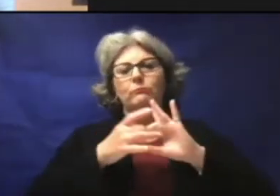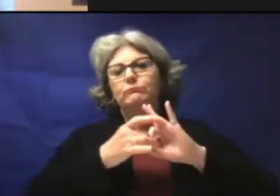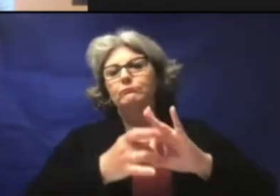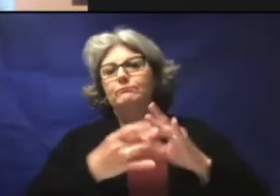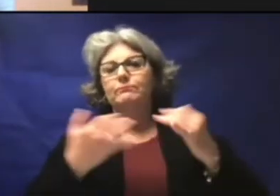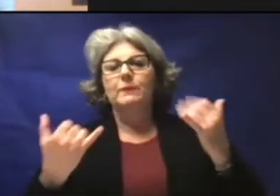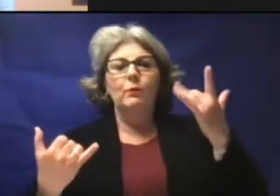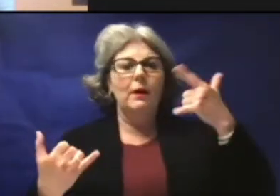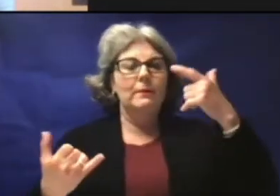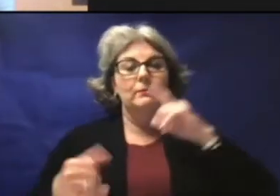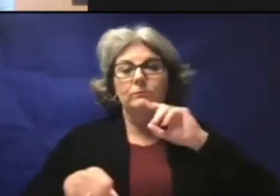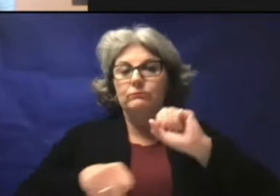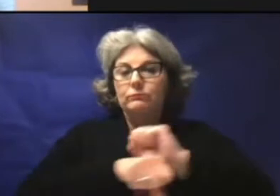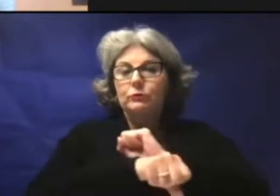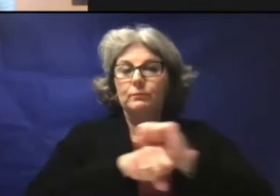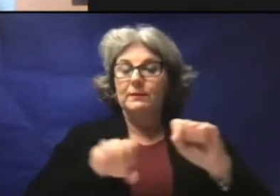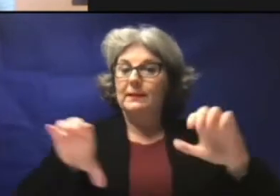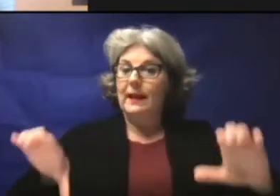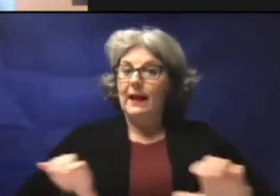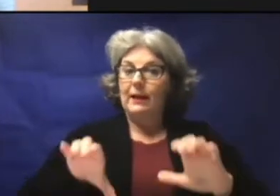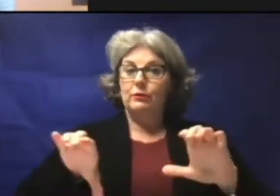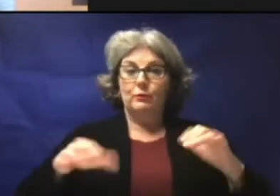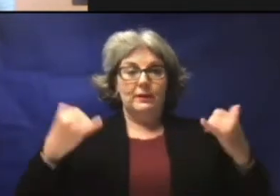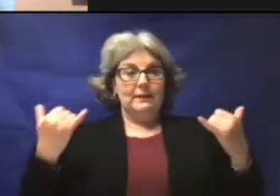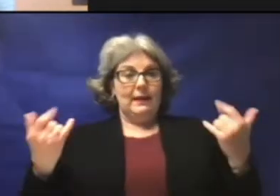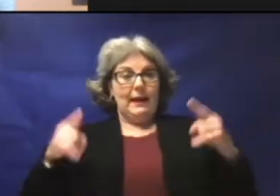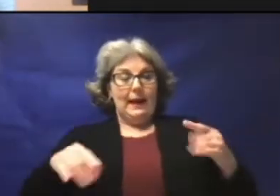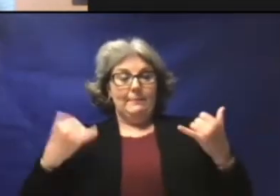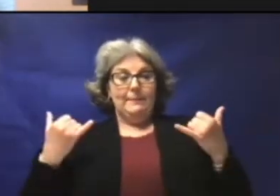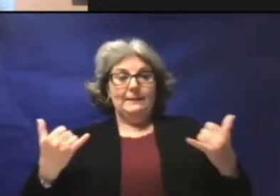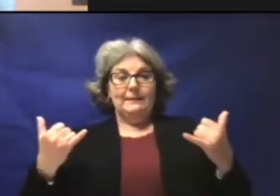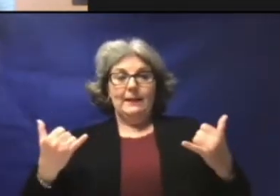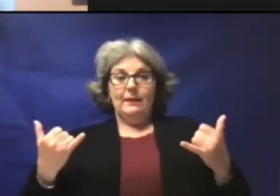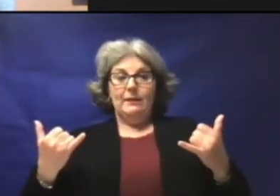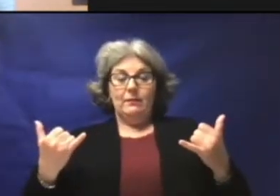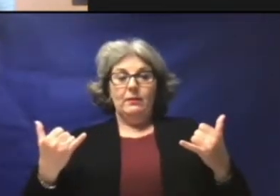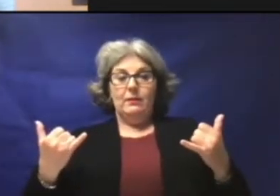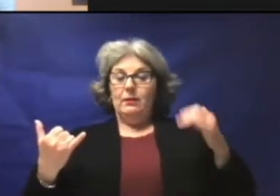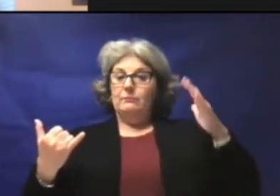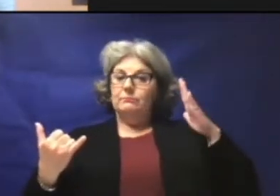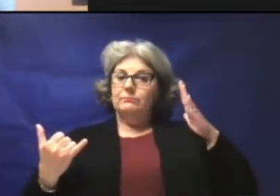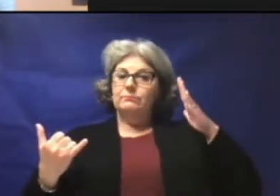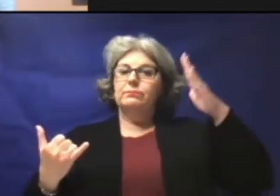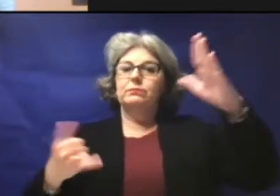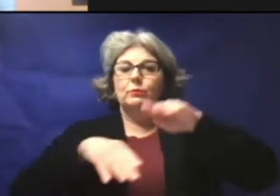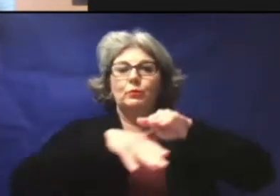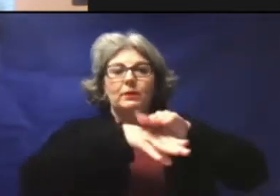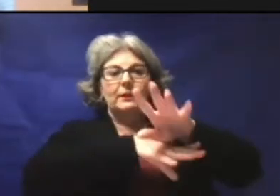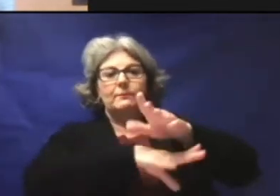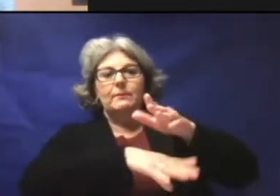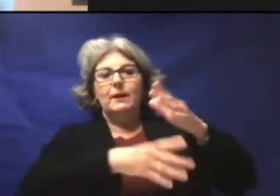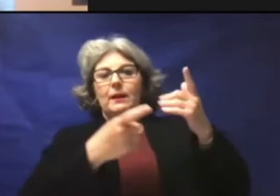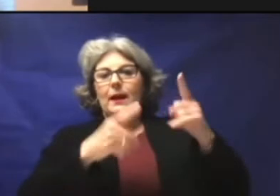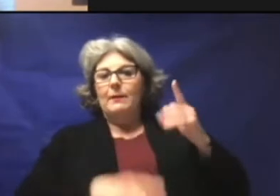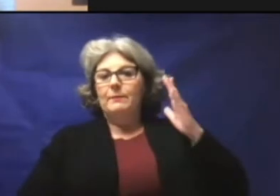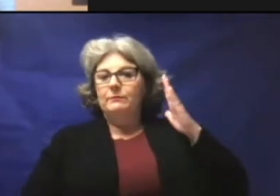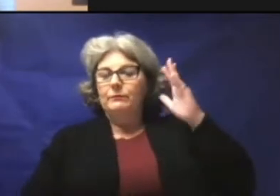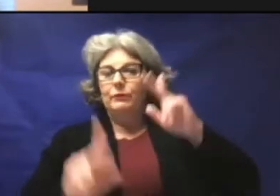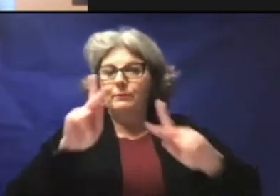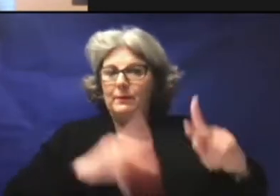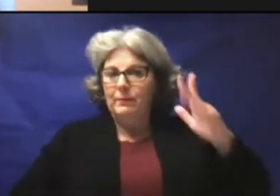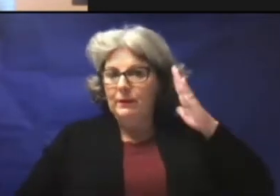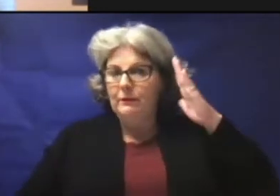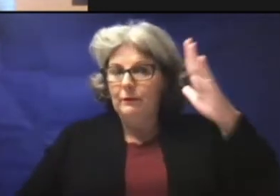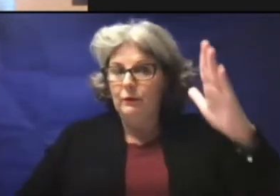now, because truly the actions that we do today are 1,000% going to impact the generations to come. And